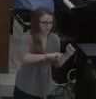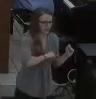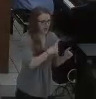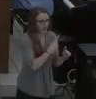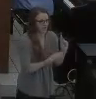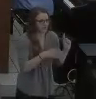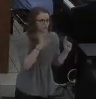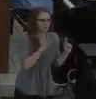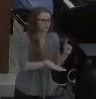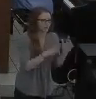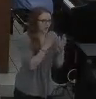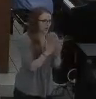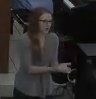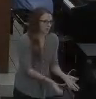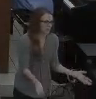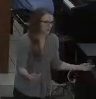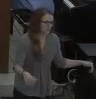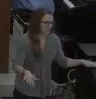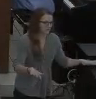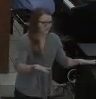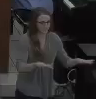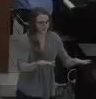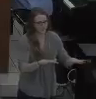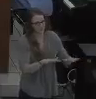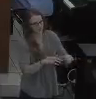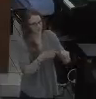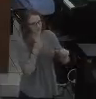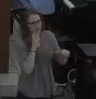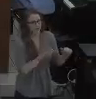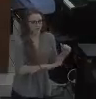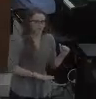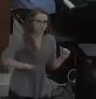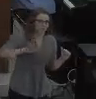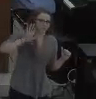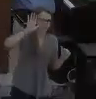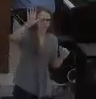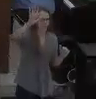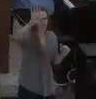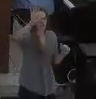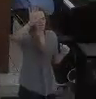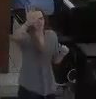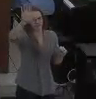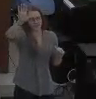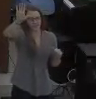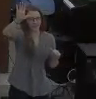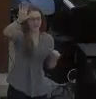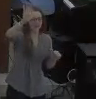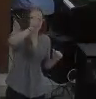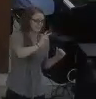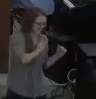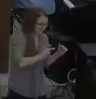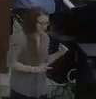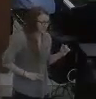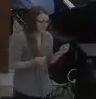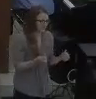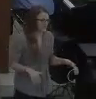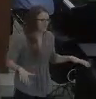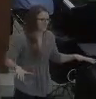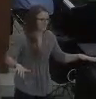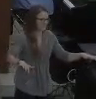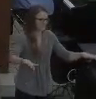deliver us from evil. For thine is